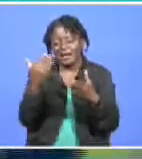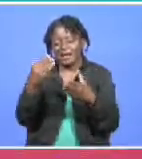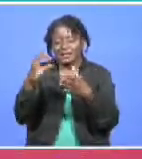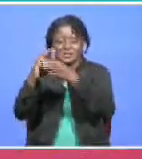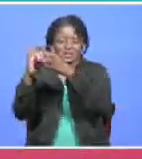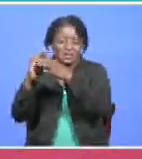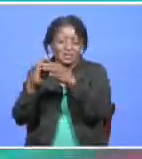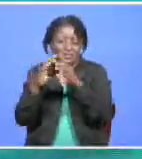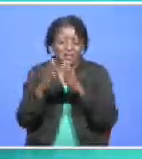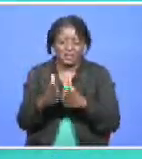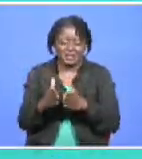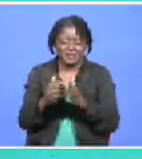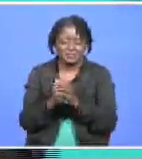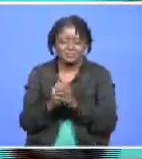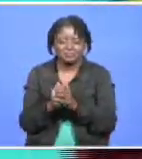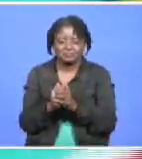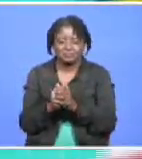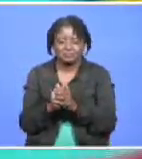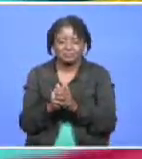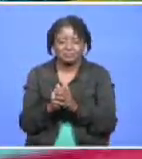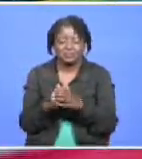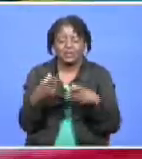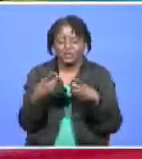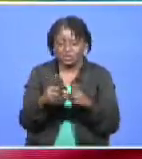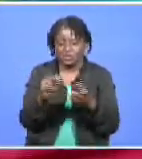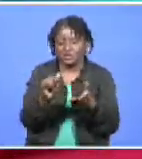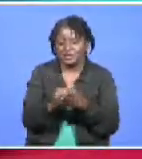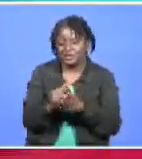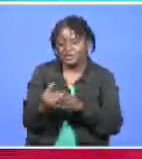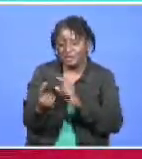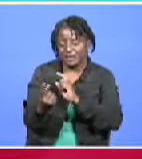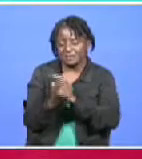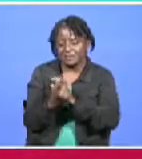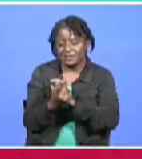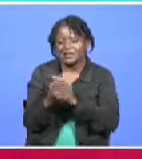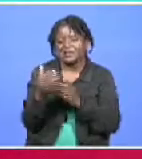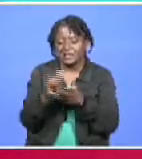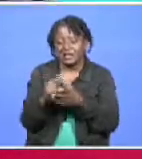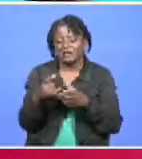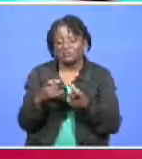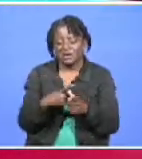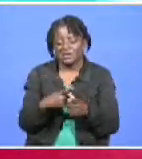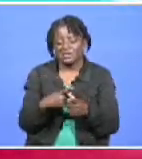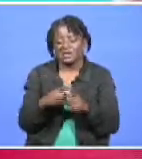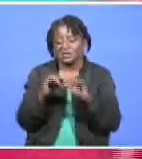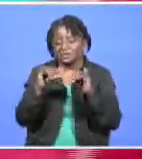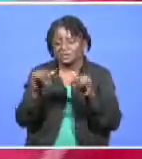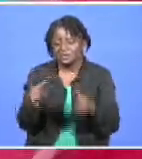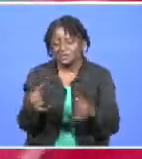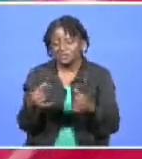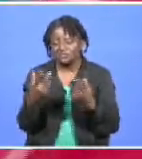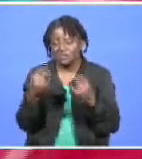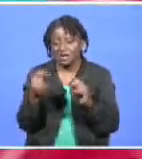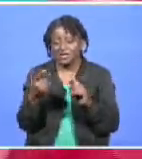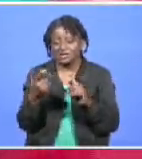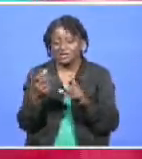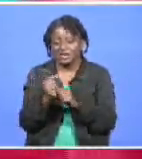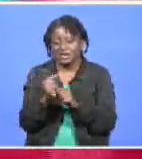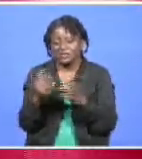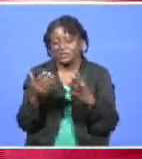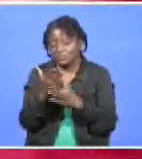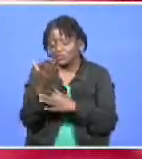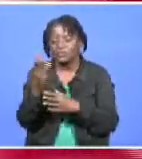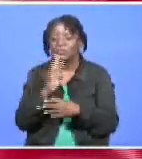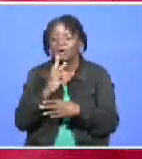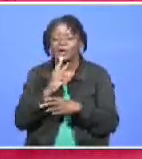forth. But during that meet, during the race, I just was trying to get to the wall as fast as I